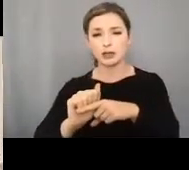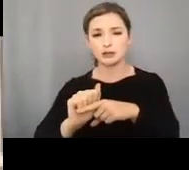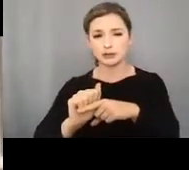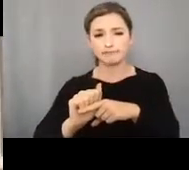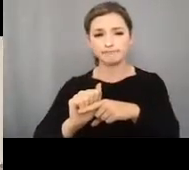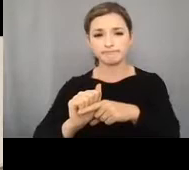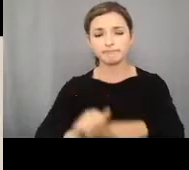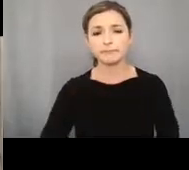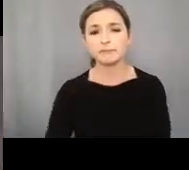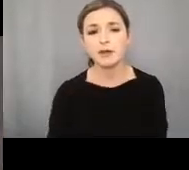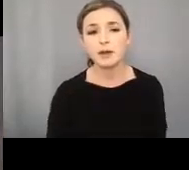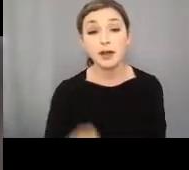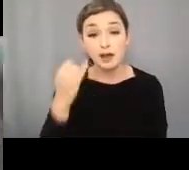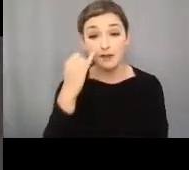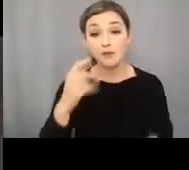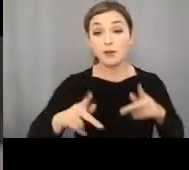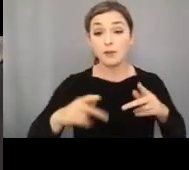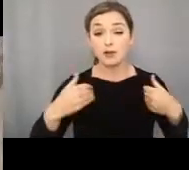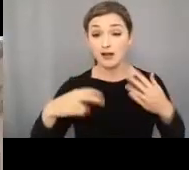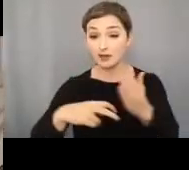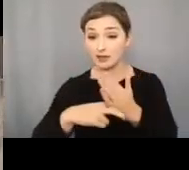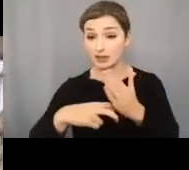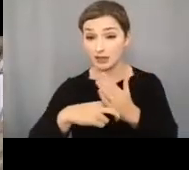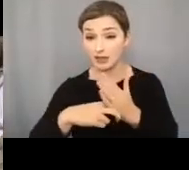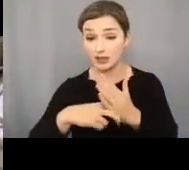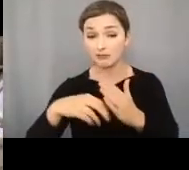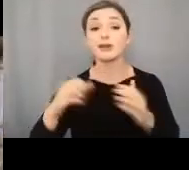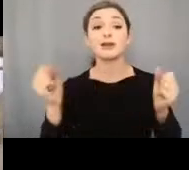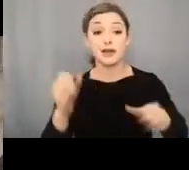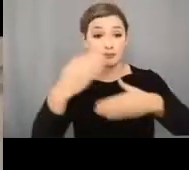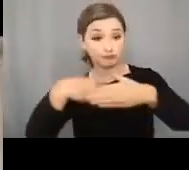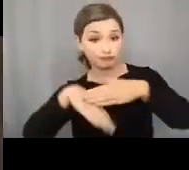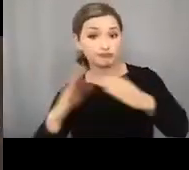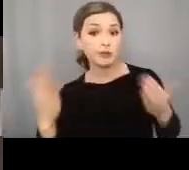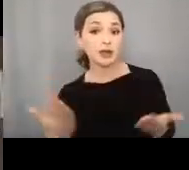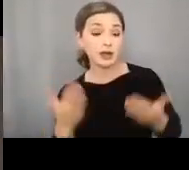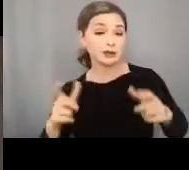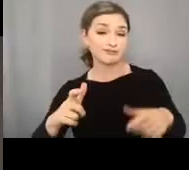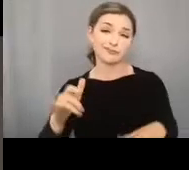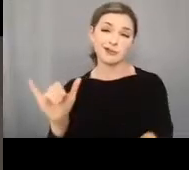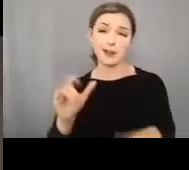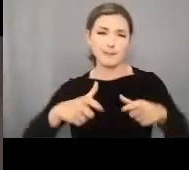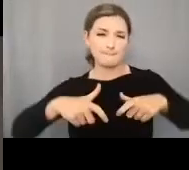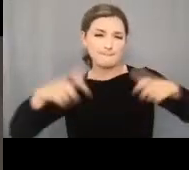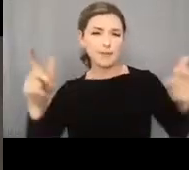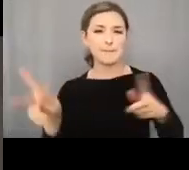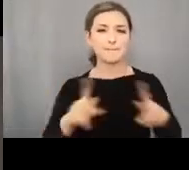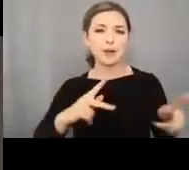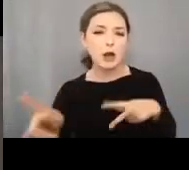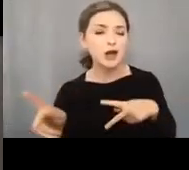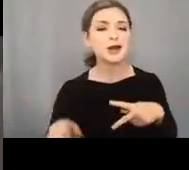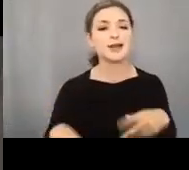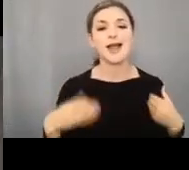party. We'll have different kinds of foods available over there. We usually have music. There are games